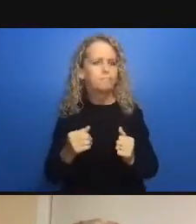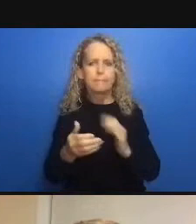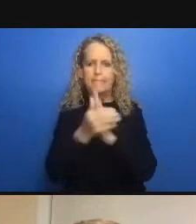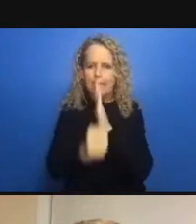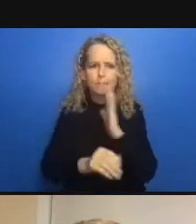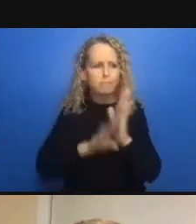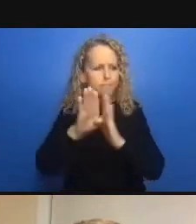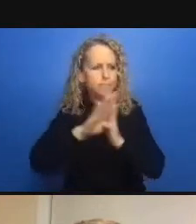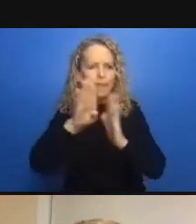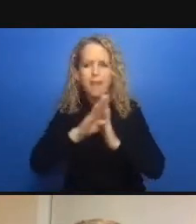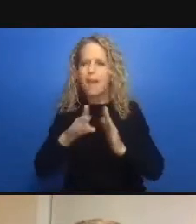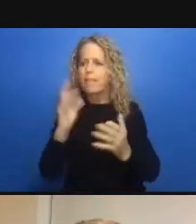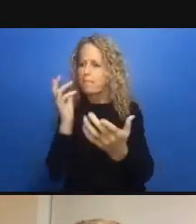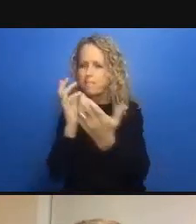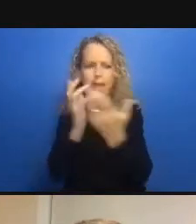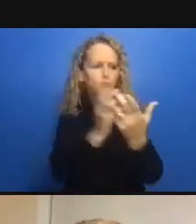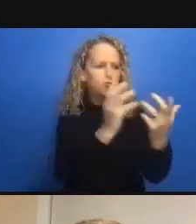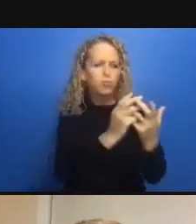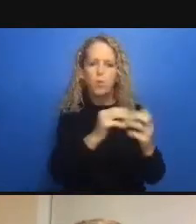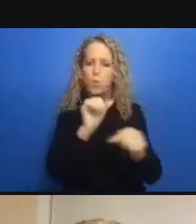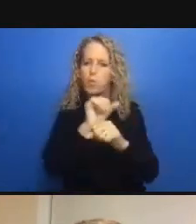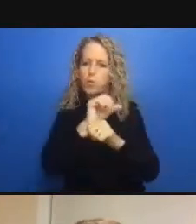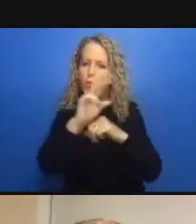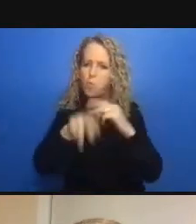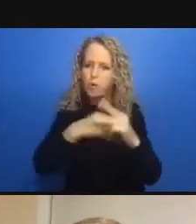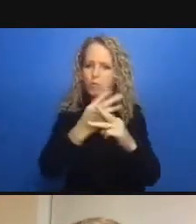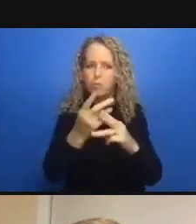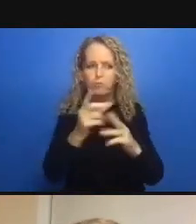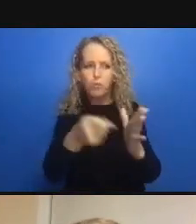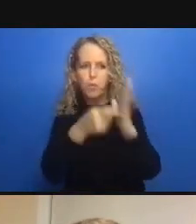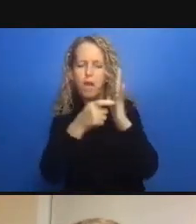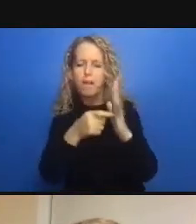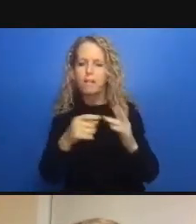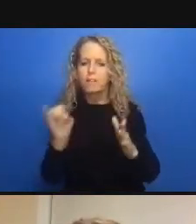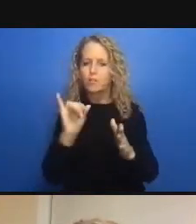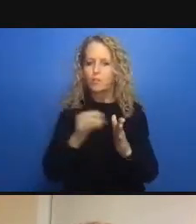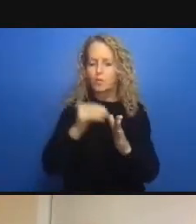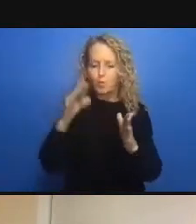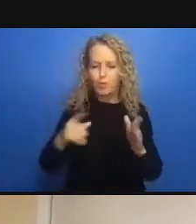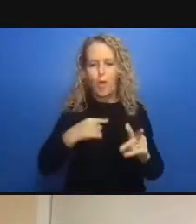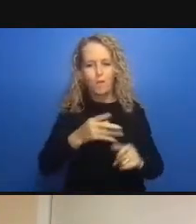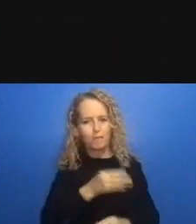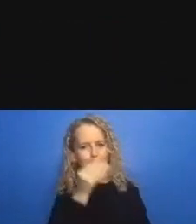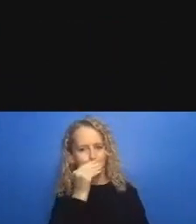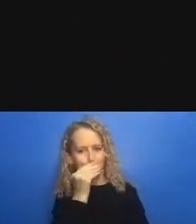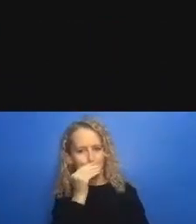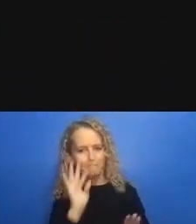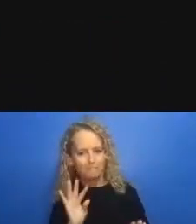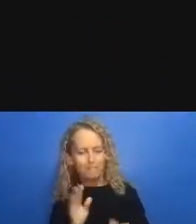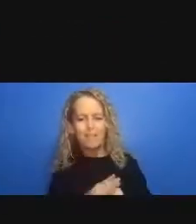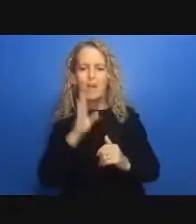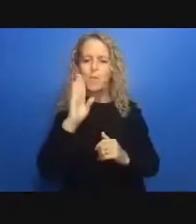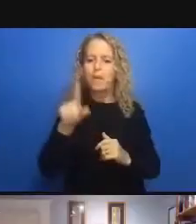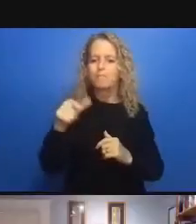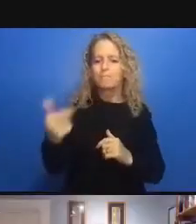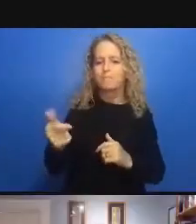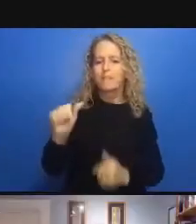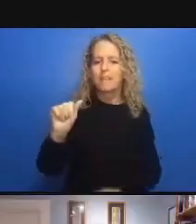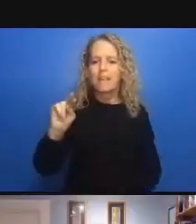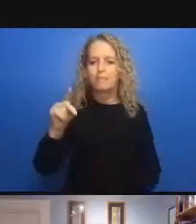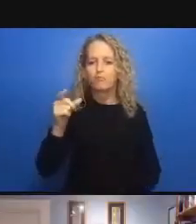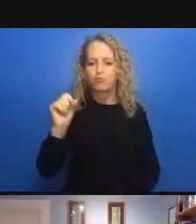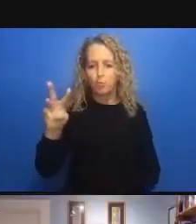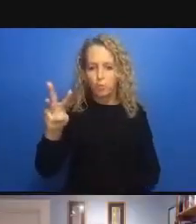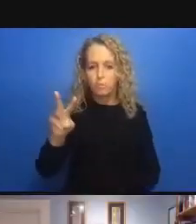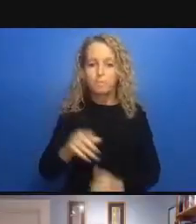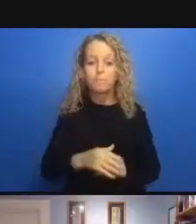what the job market needs and to what students need. So there's so much to chew on here. This is great. I'm going to shut up now and I'm going to introduce you to Andrew Rao-Chaplin. Andrew